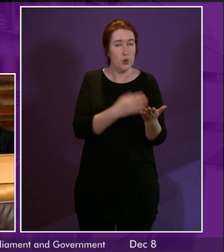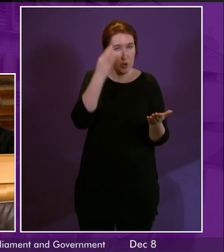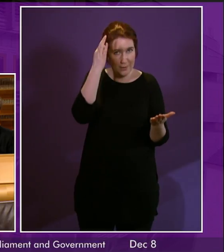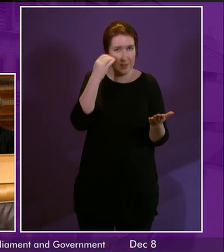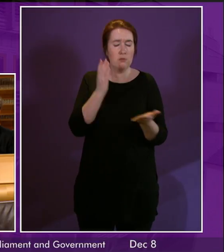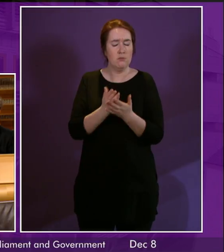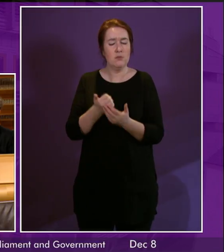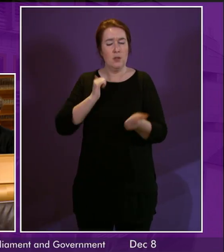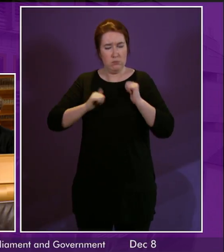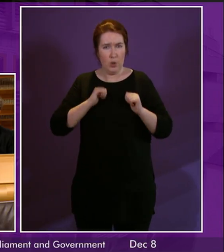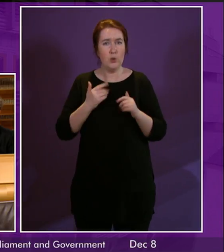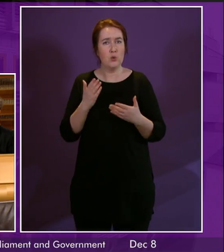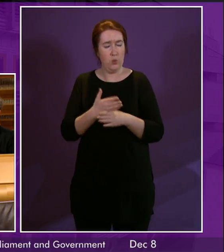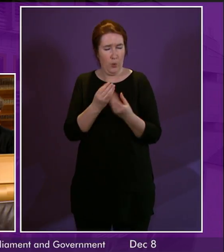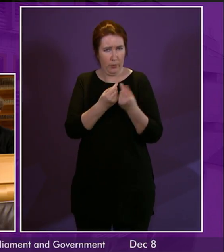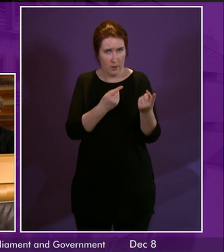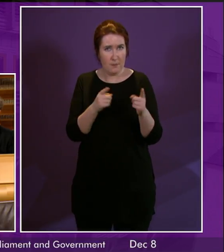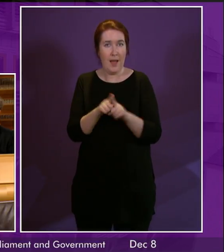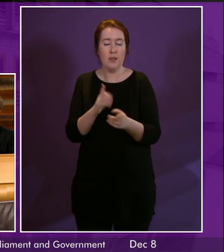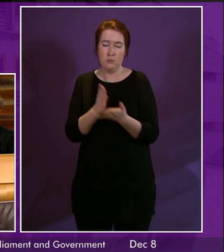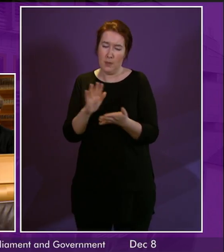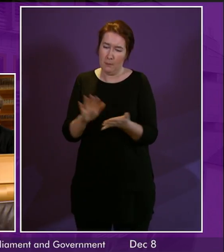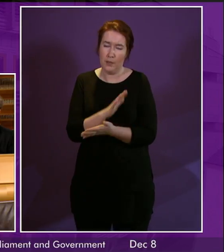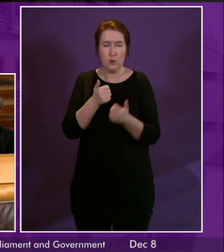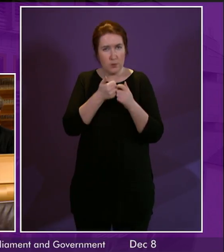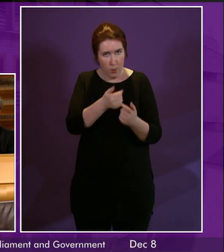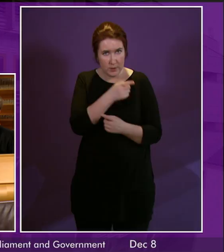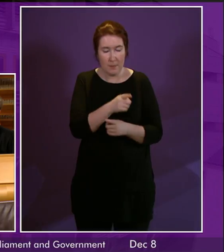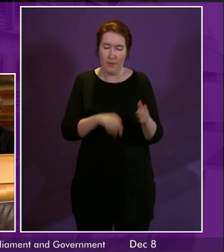It's a privilege to serve with him and a particular pleasure to support him